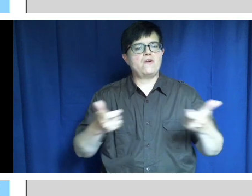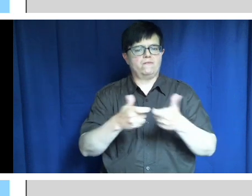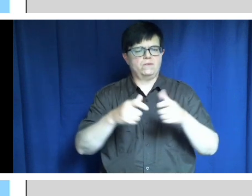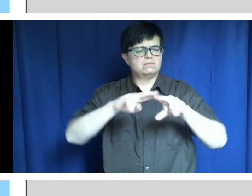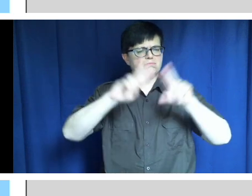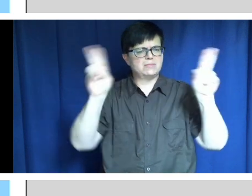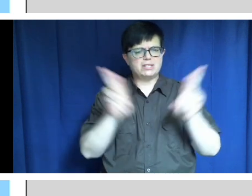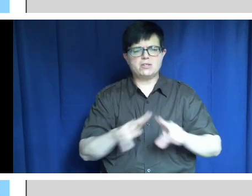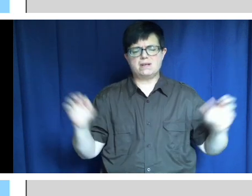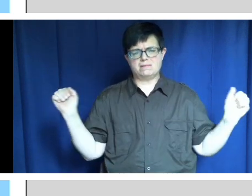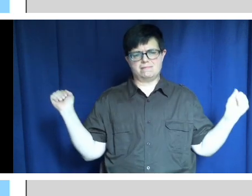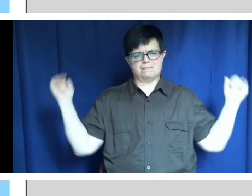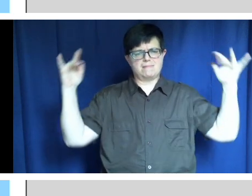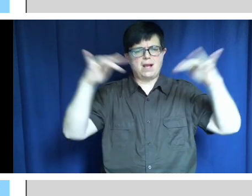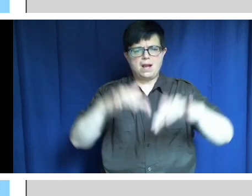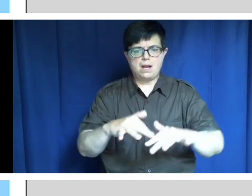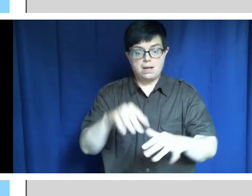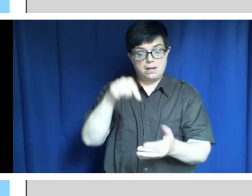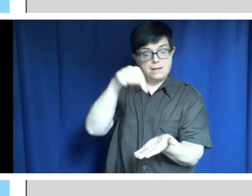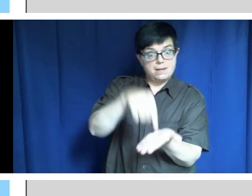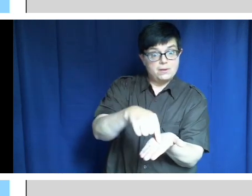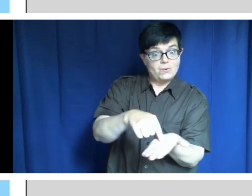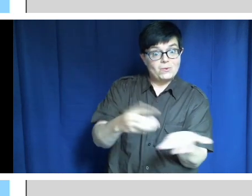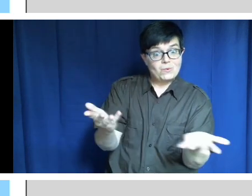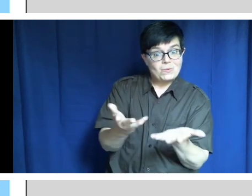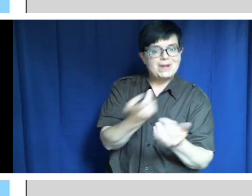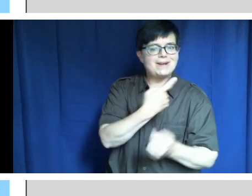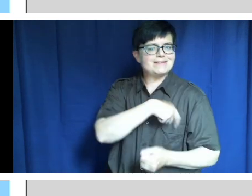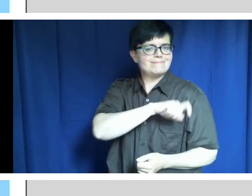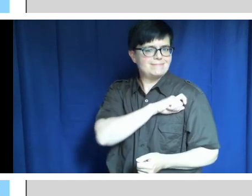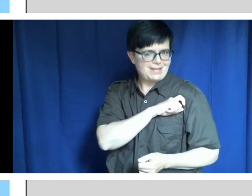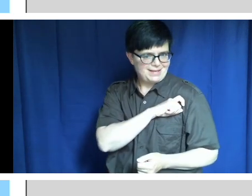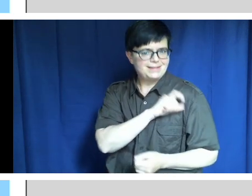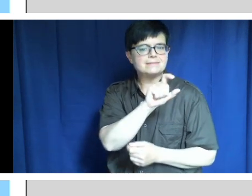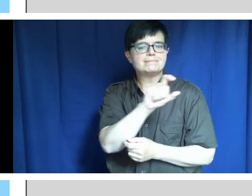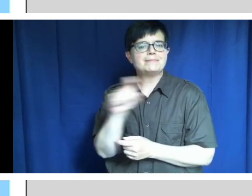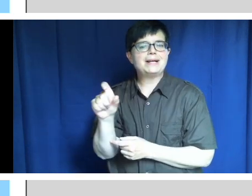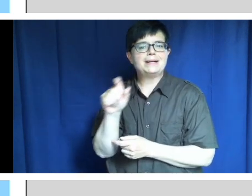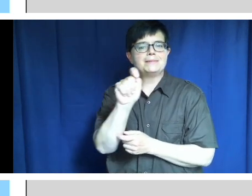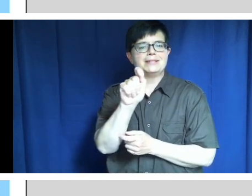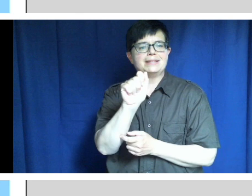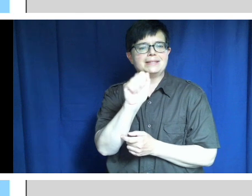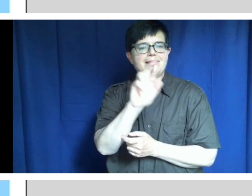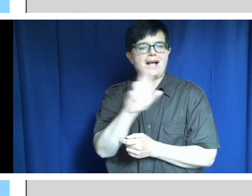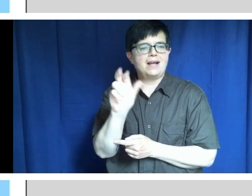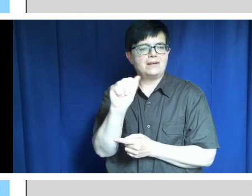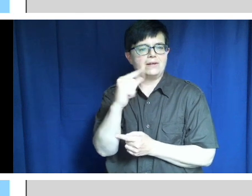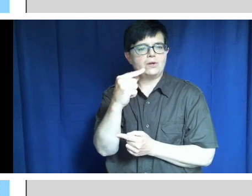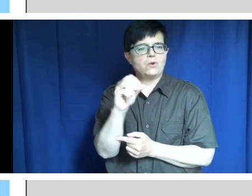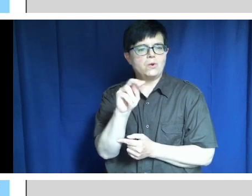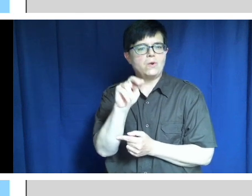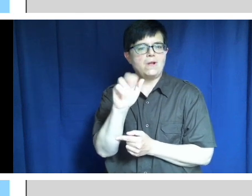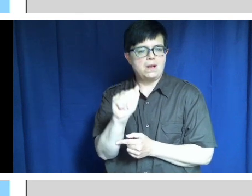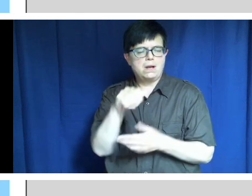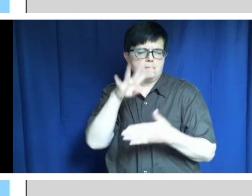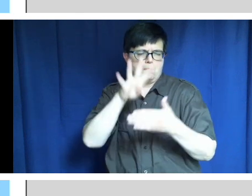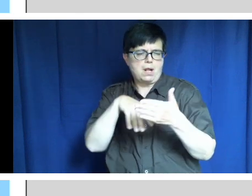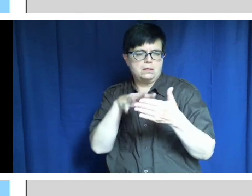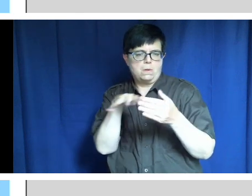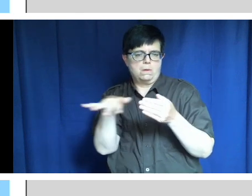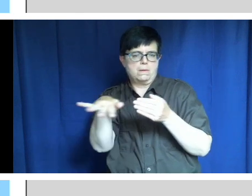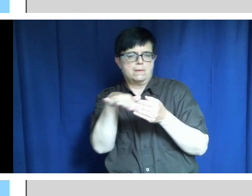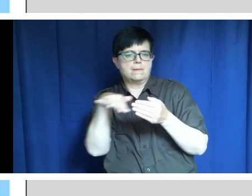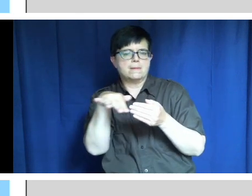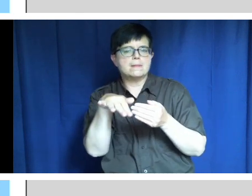Conference. This event will be held in Spain, in Tarragona, just outside of Barcelona, and on the